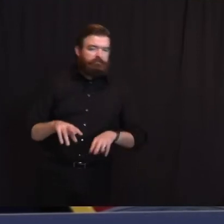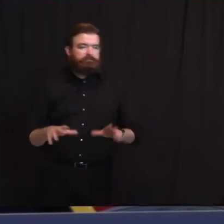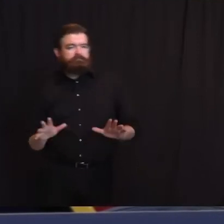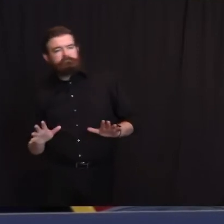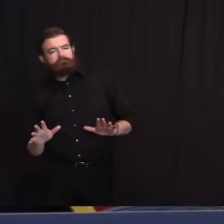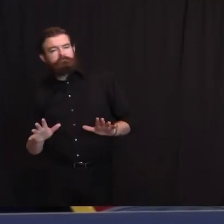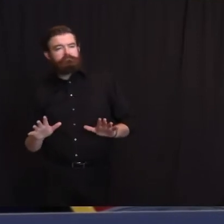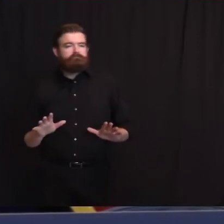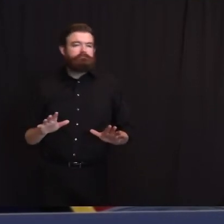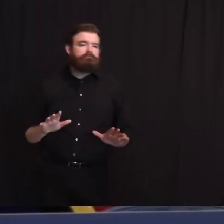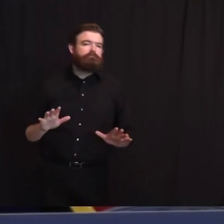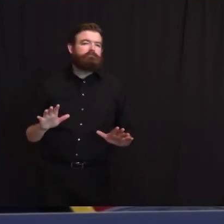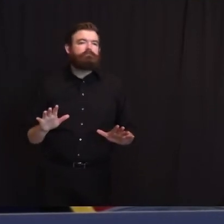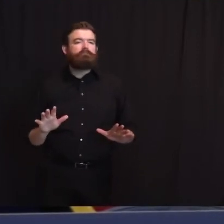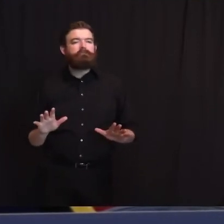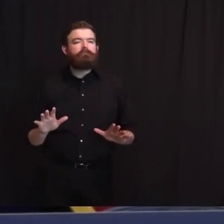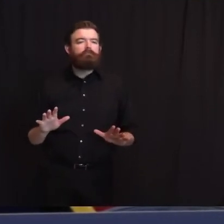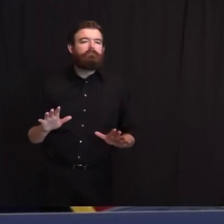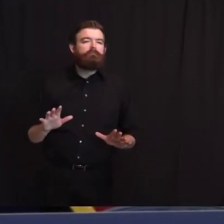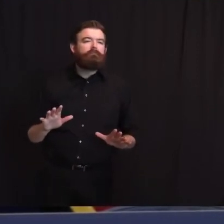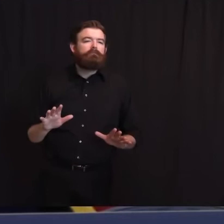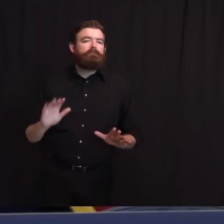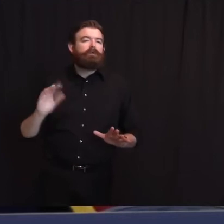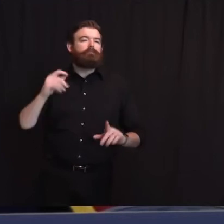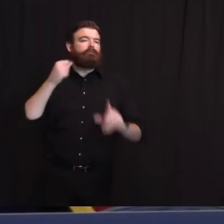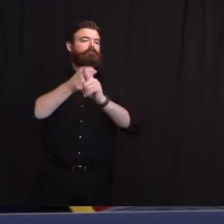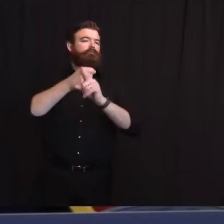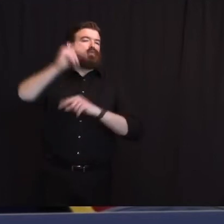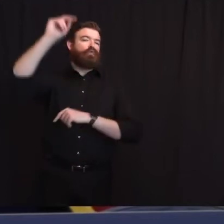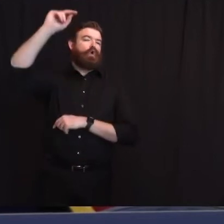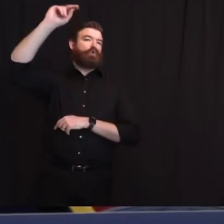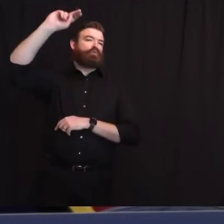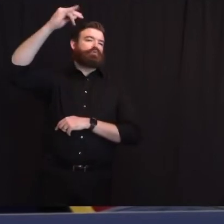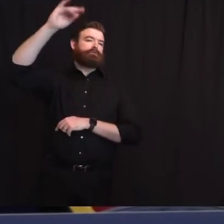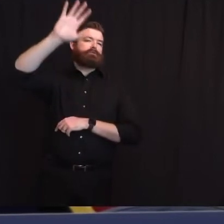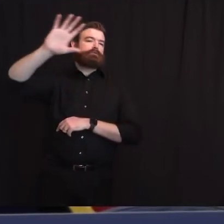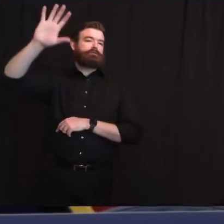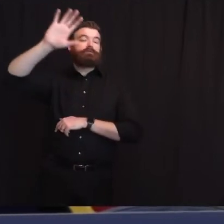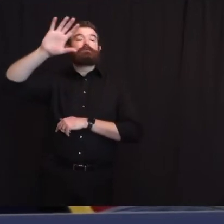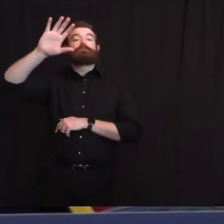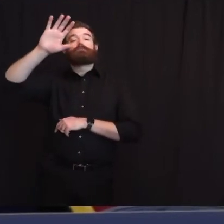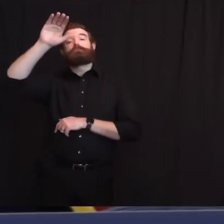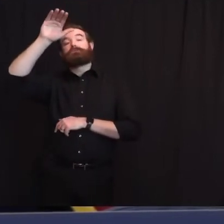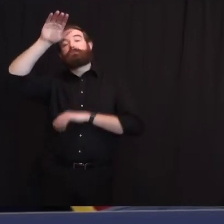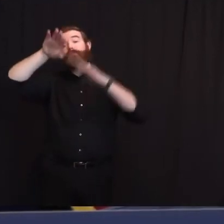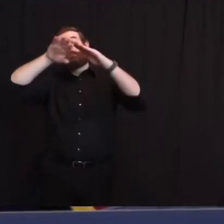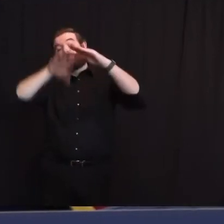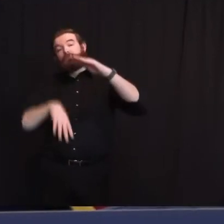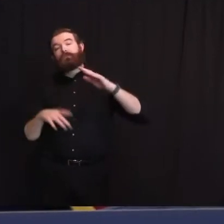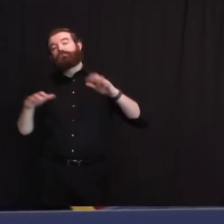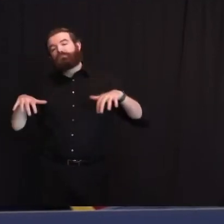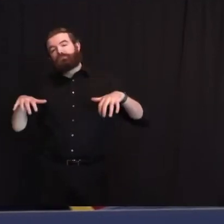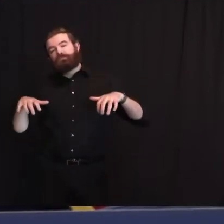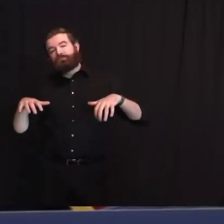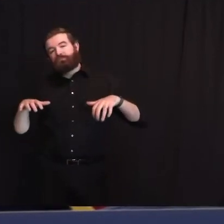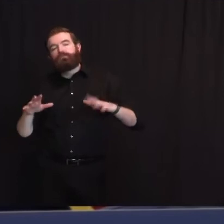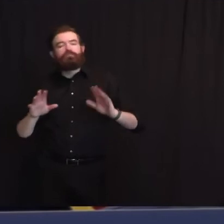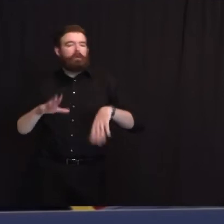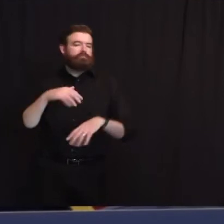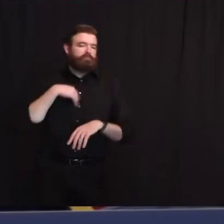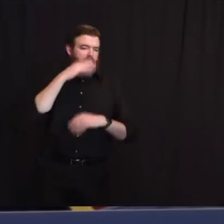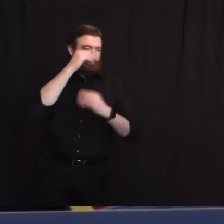Interstate 78, a little bit probably more intense. Below that, a mix of rain, but we'll certainly keep everybody up to date with regards to